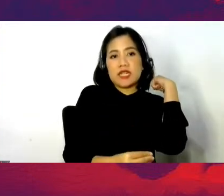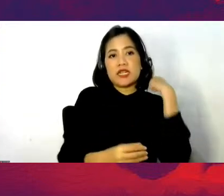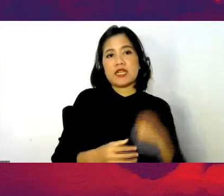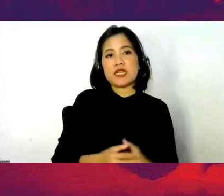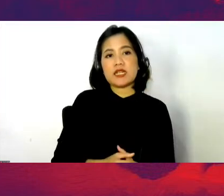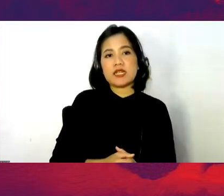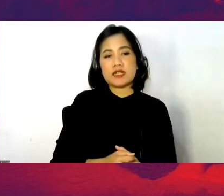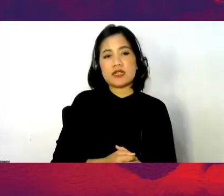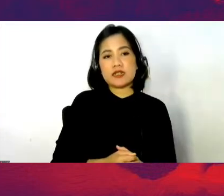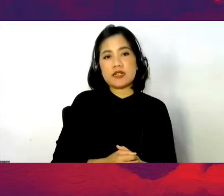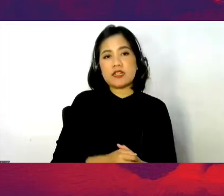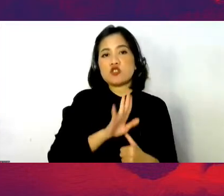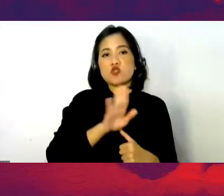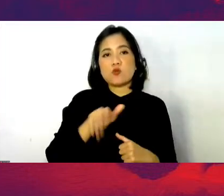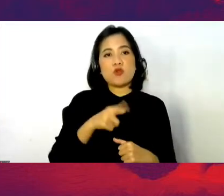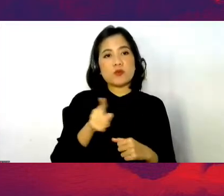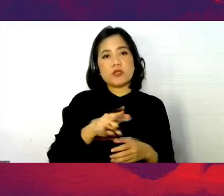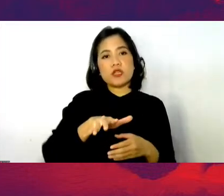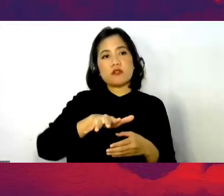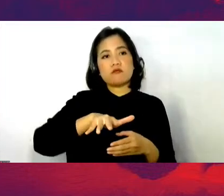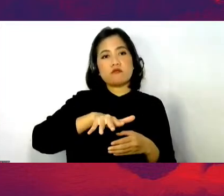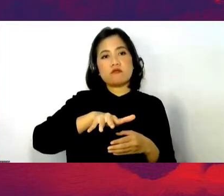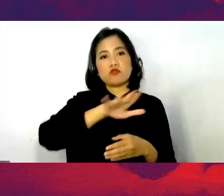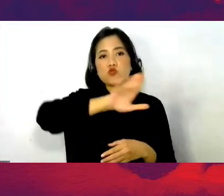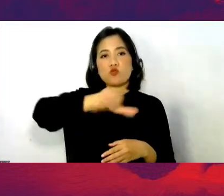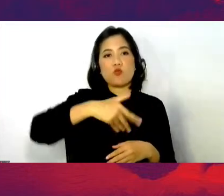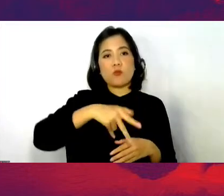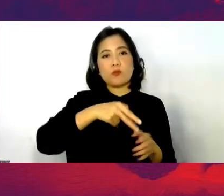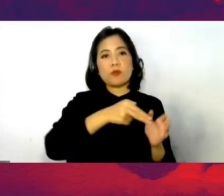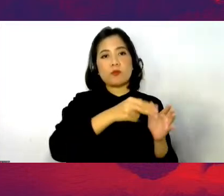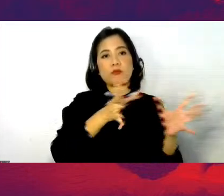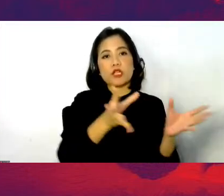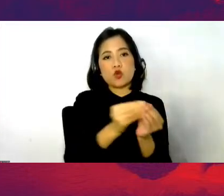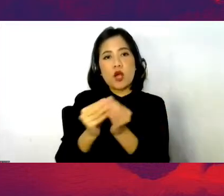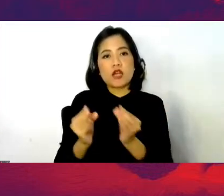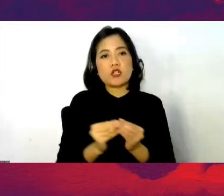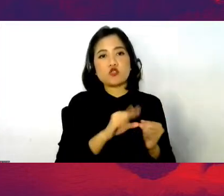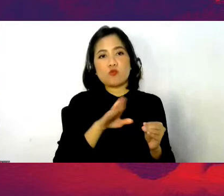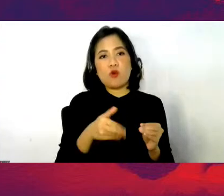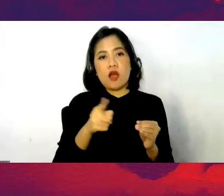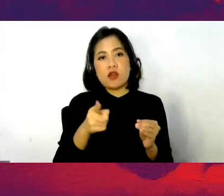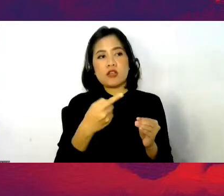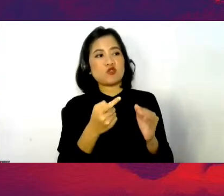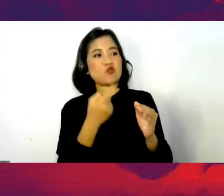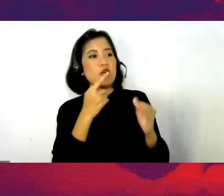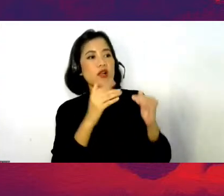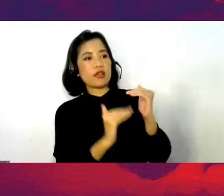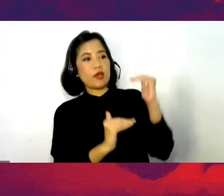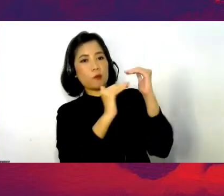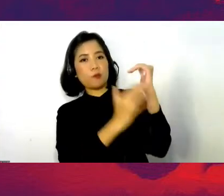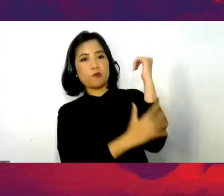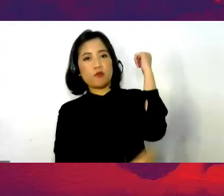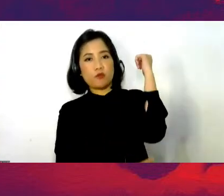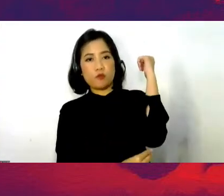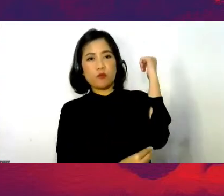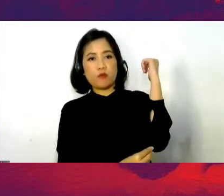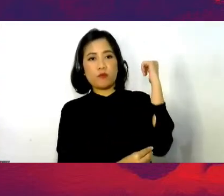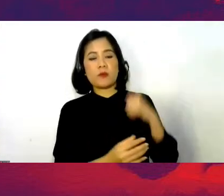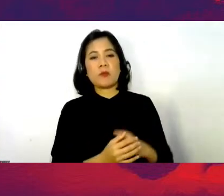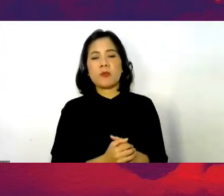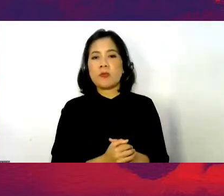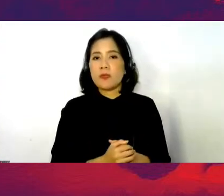in terms of their scores. The poverty scores, the deprivation scores. So these two are poor. This